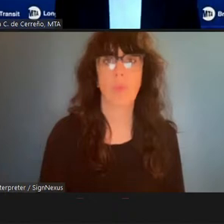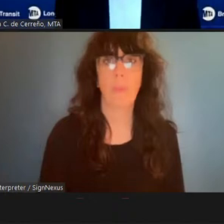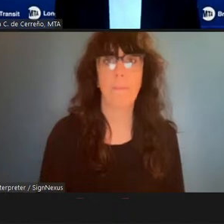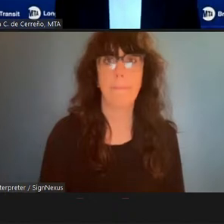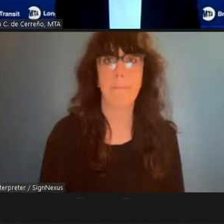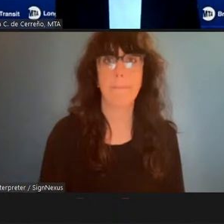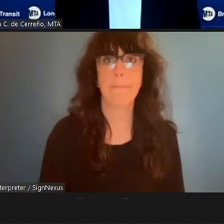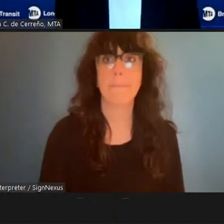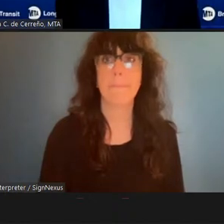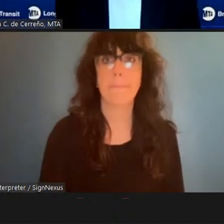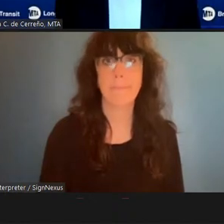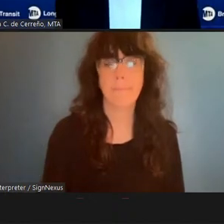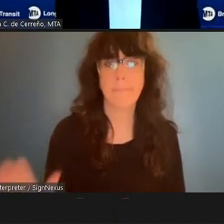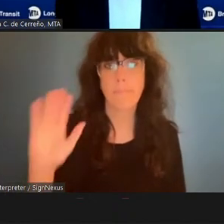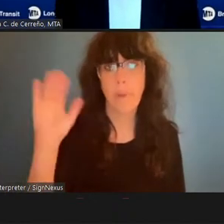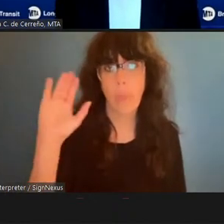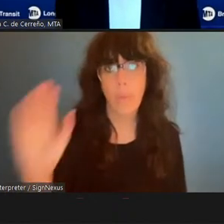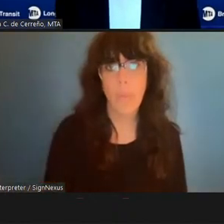hello